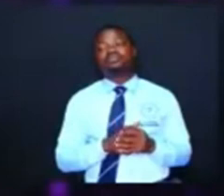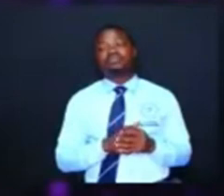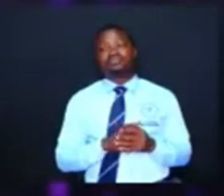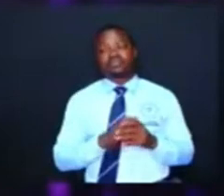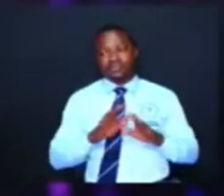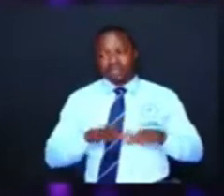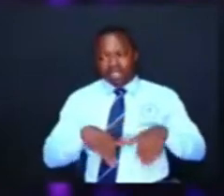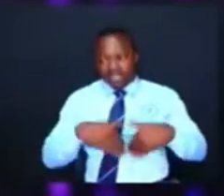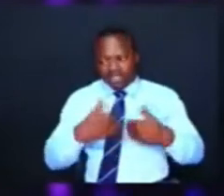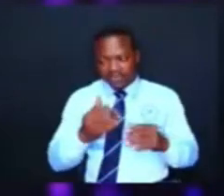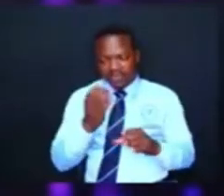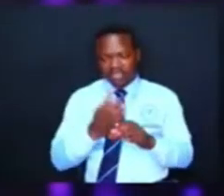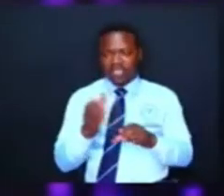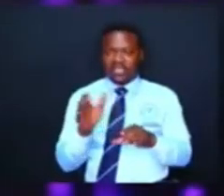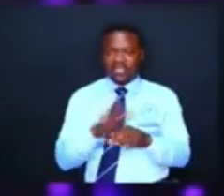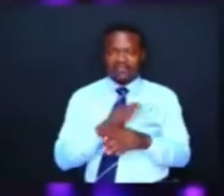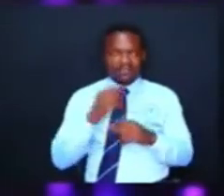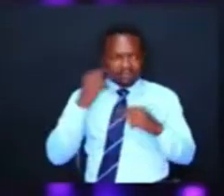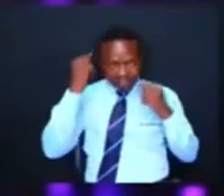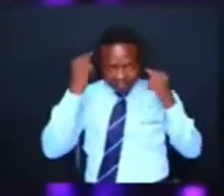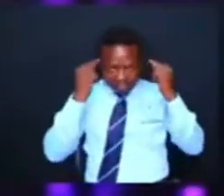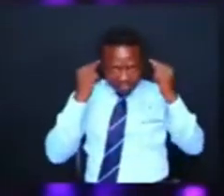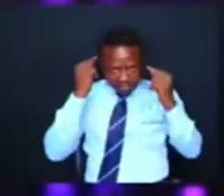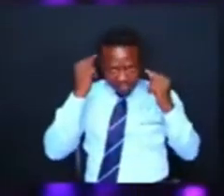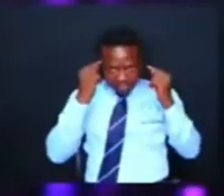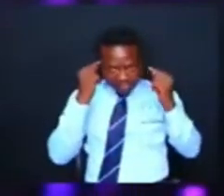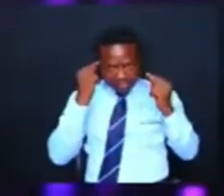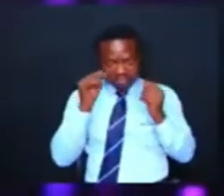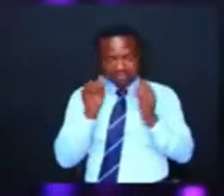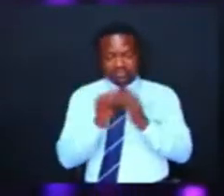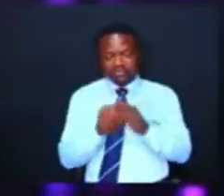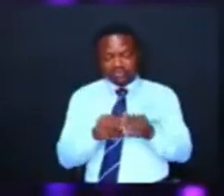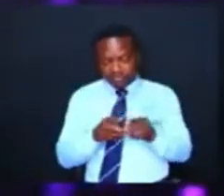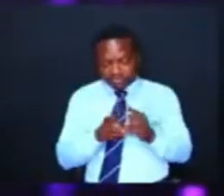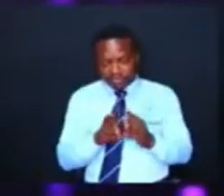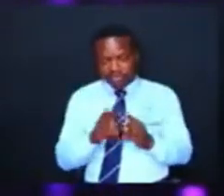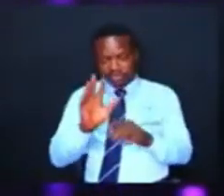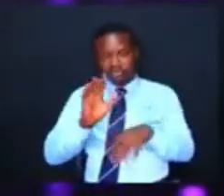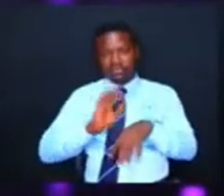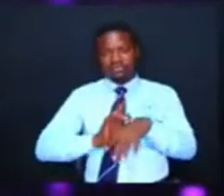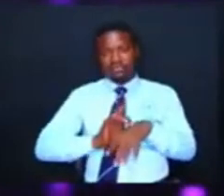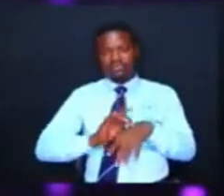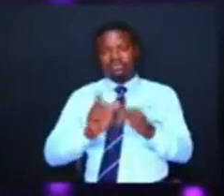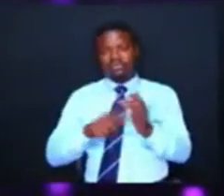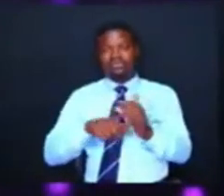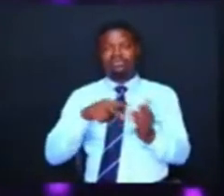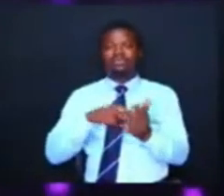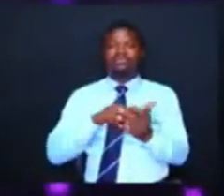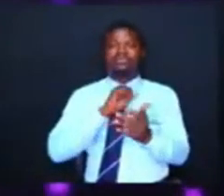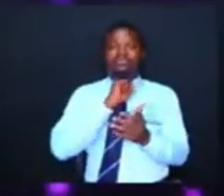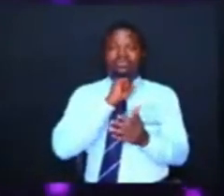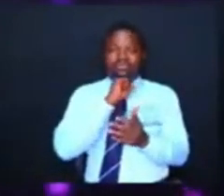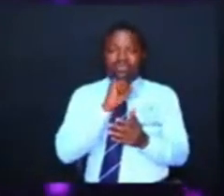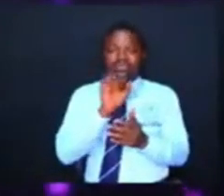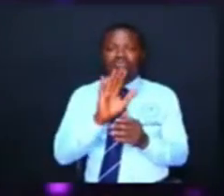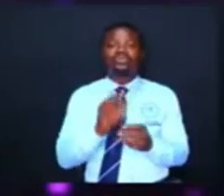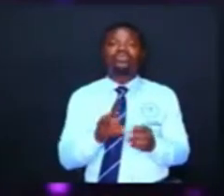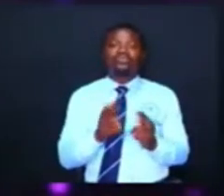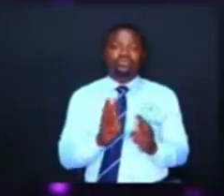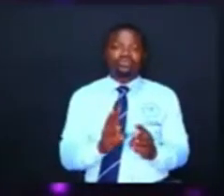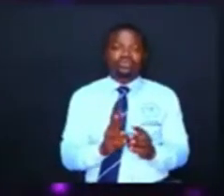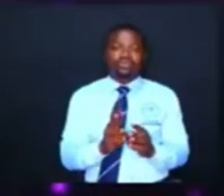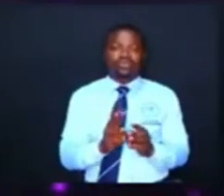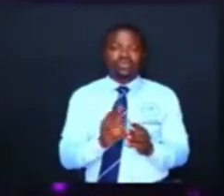Give careful thought to the path for your feet and be steadfast in your ways.